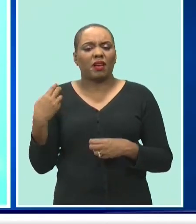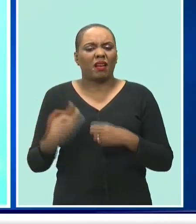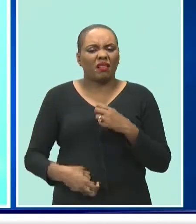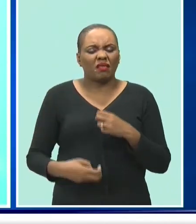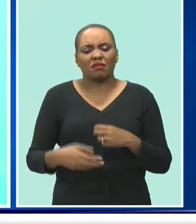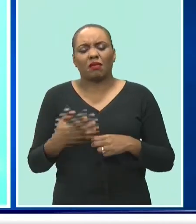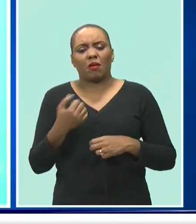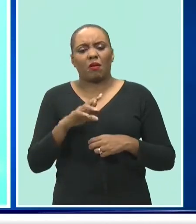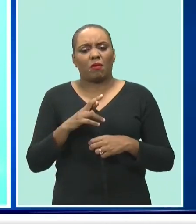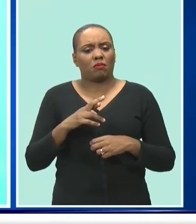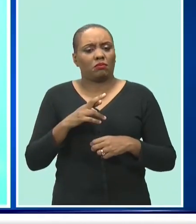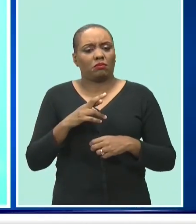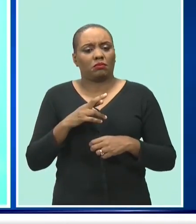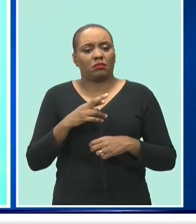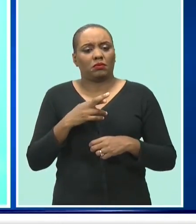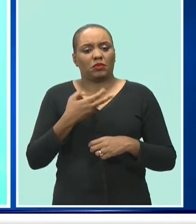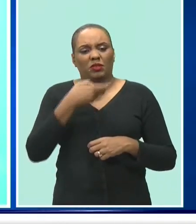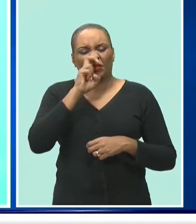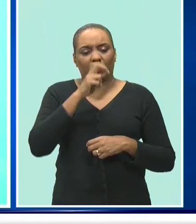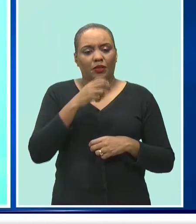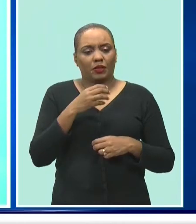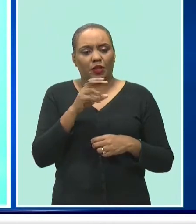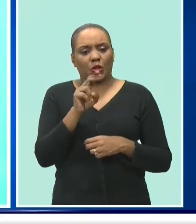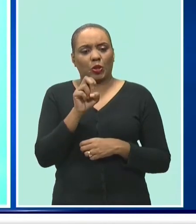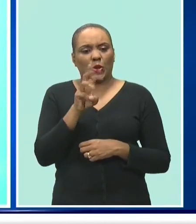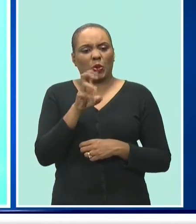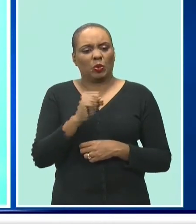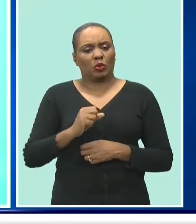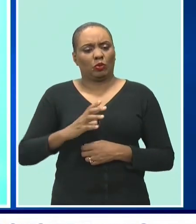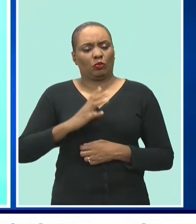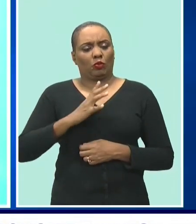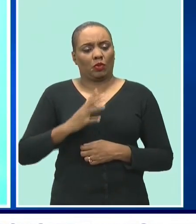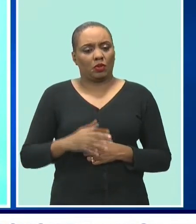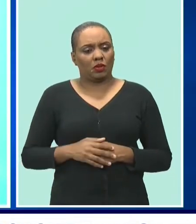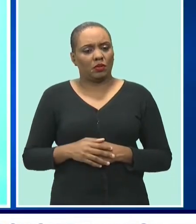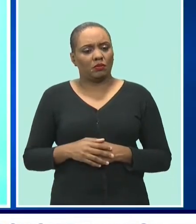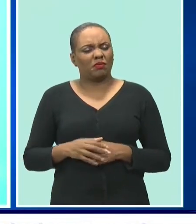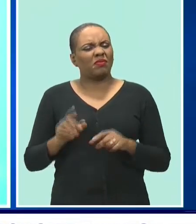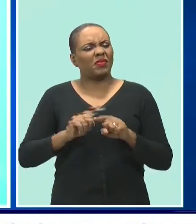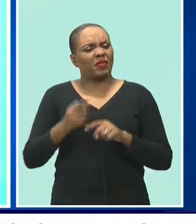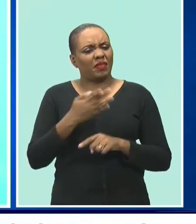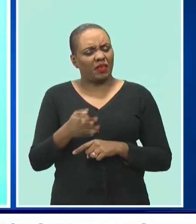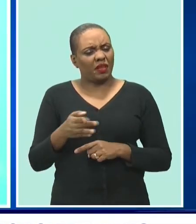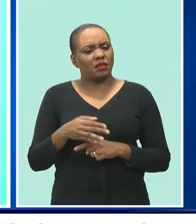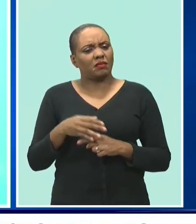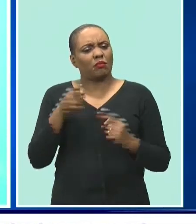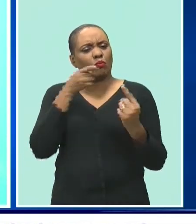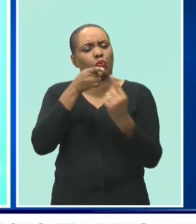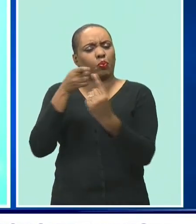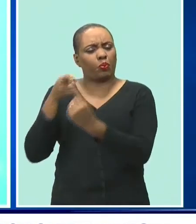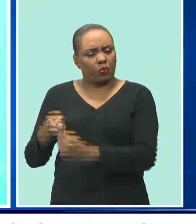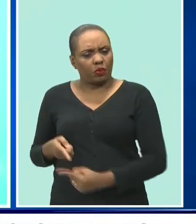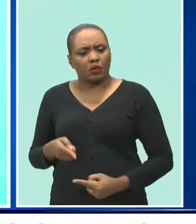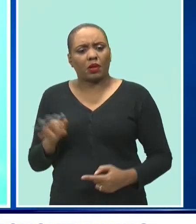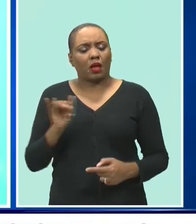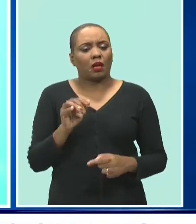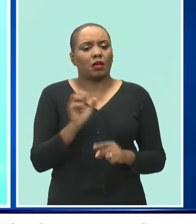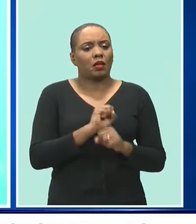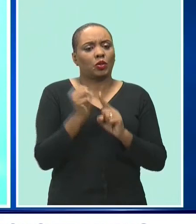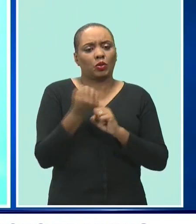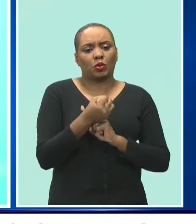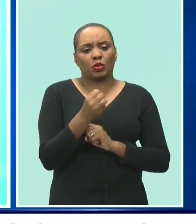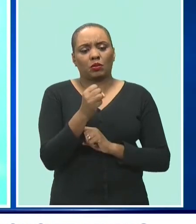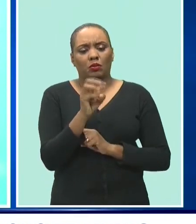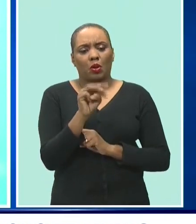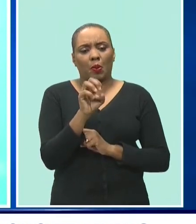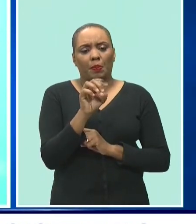TV, website, social media, there's so many ways that they can target their message, whatever that message may be, to a particular platform